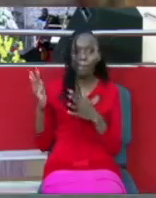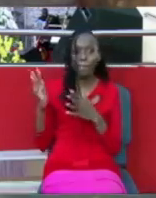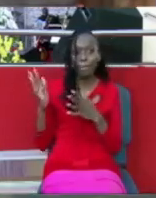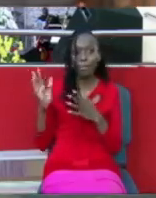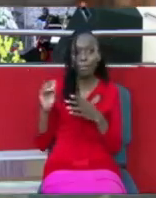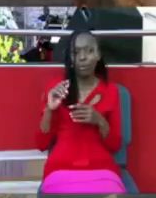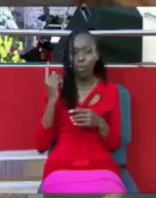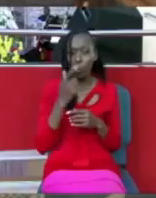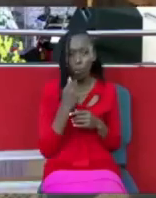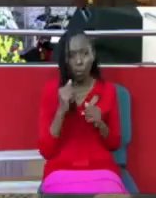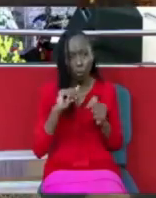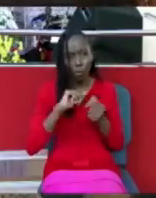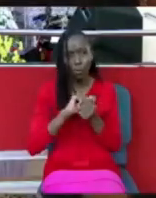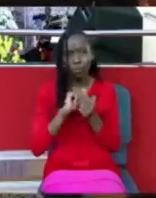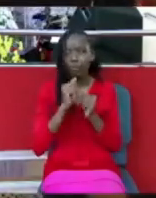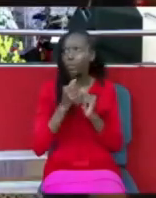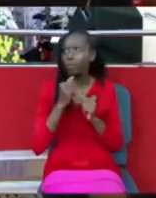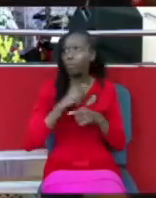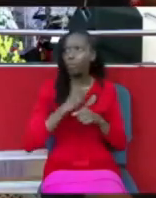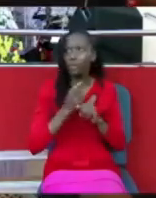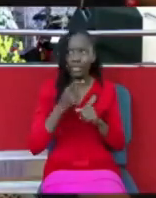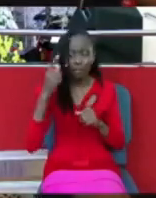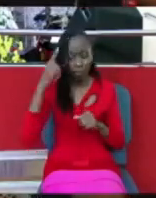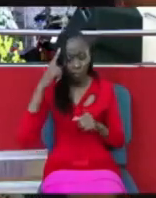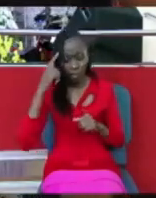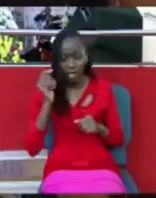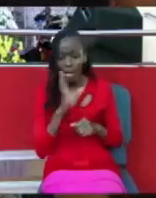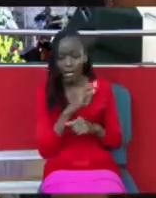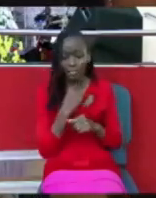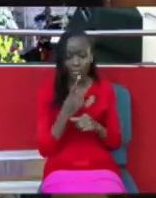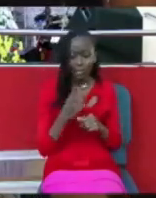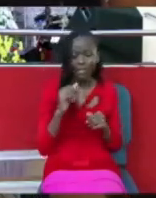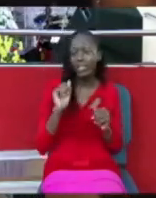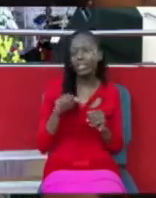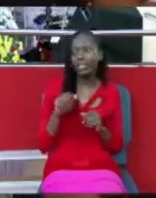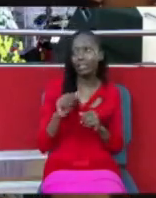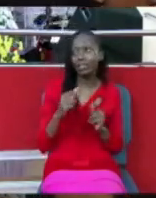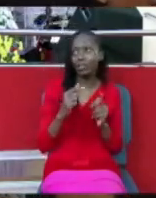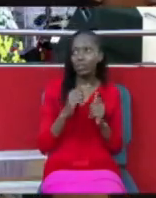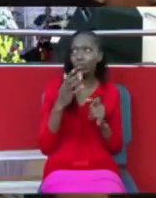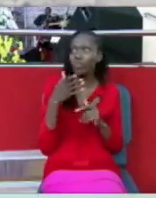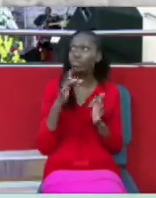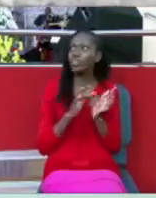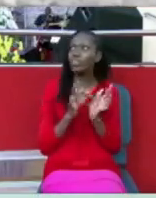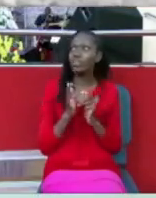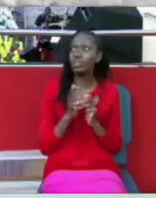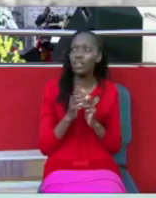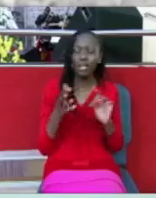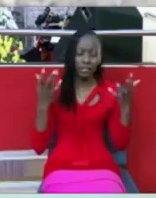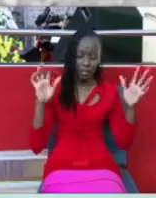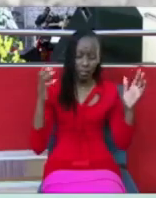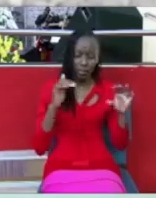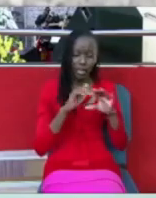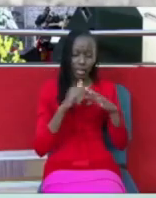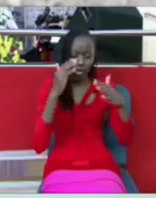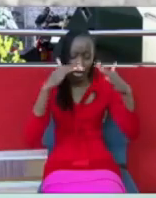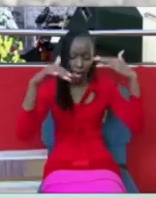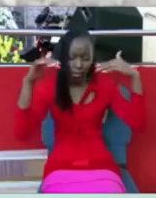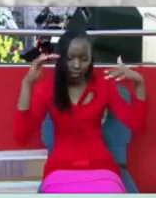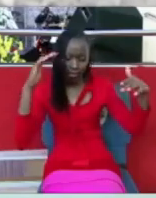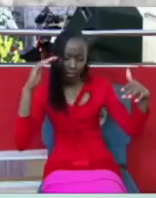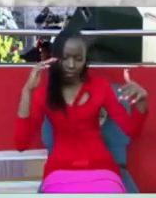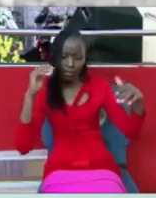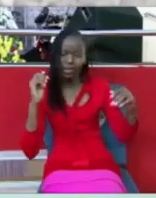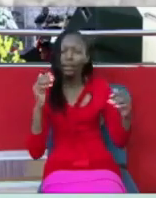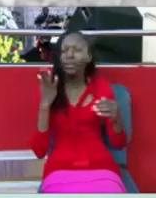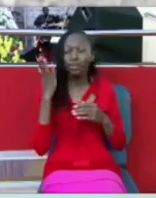his mind to say yes to Jesus. Kusema ndio kwa there is celebration in heaven. Kunazo sherehe. There has to be a